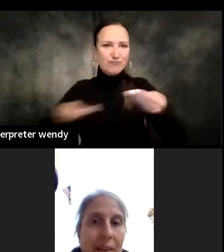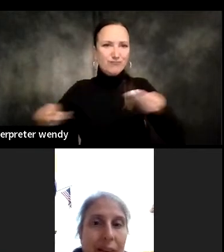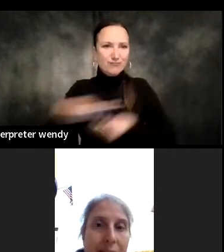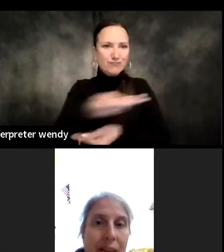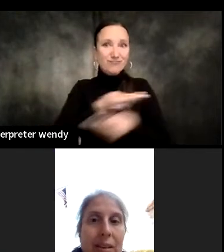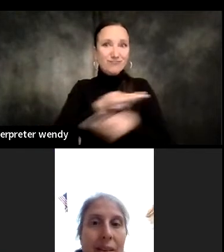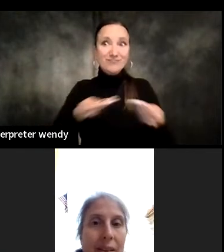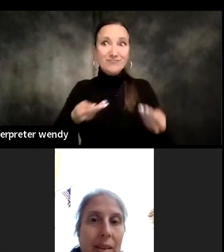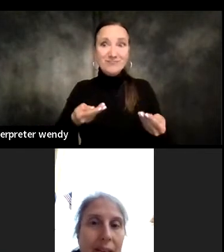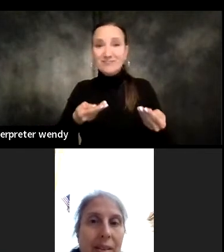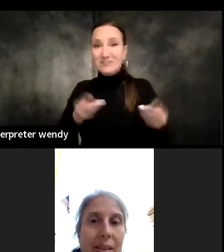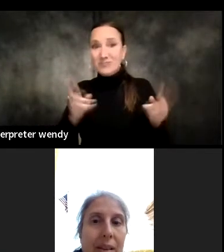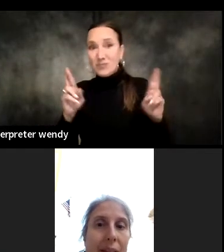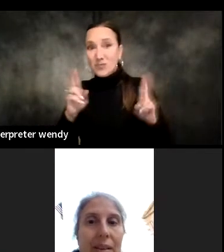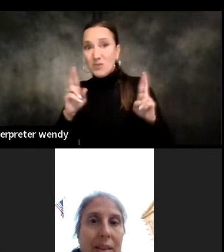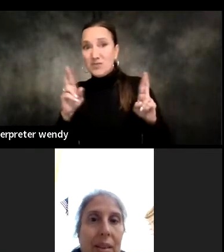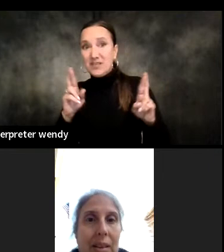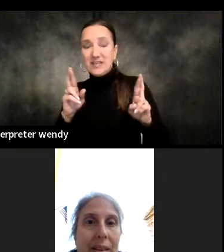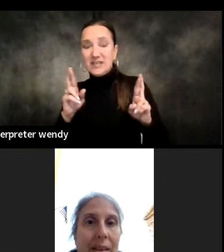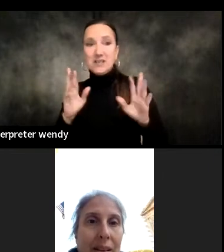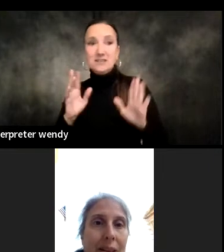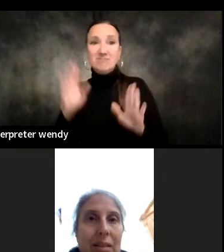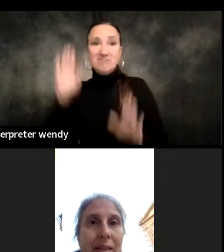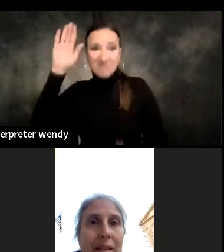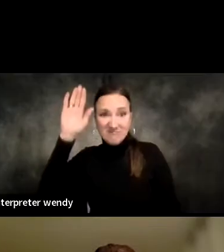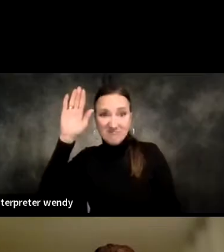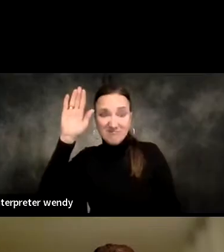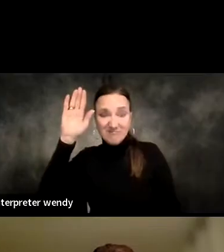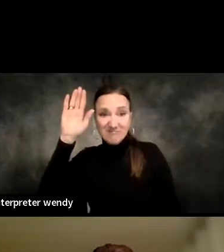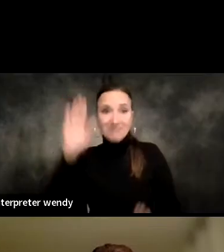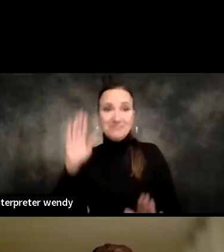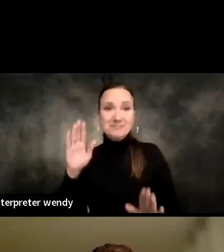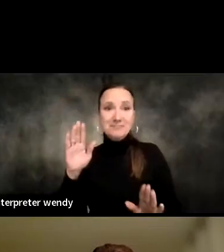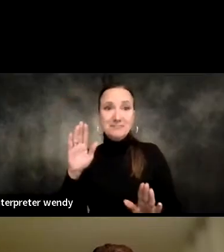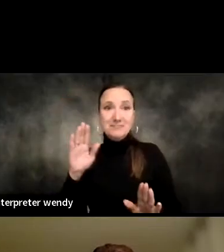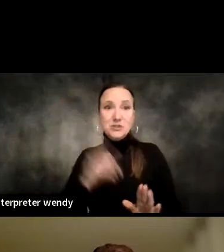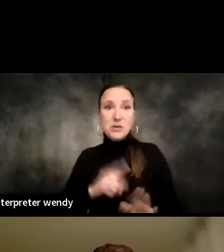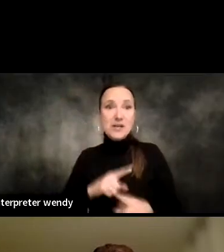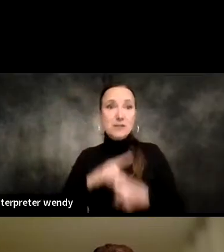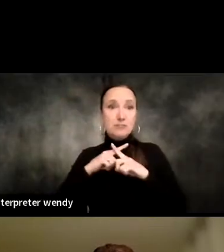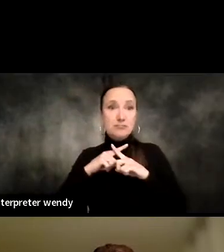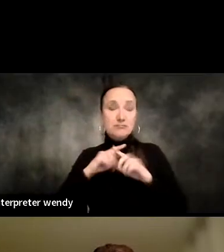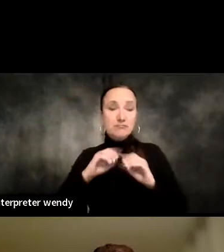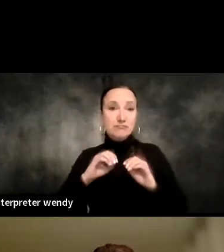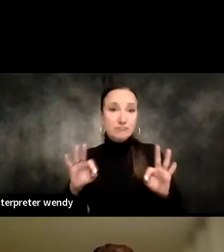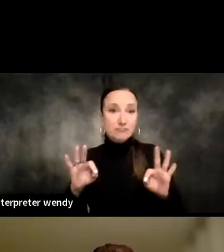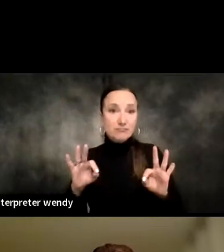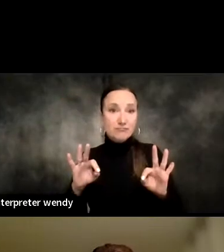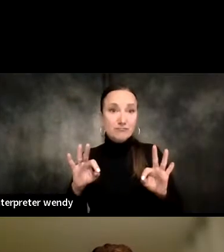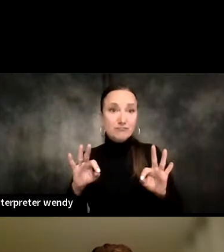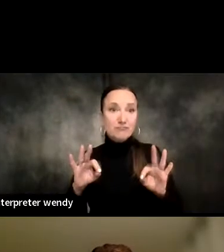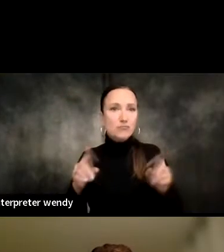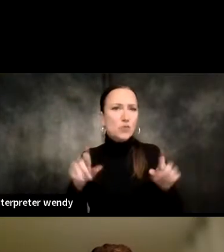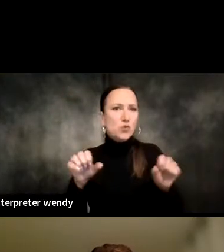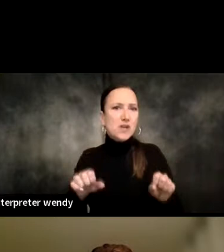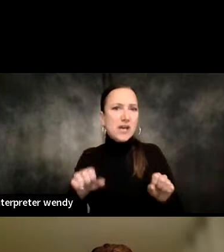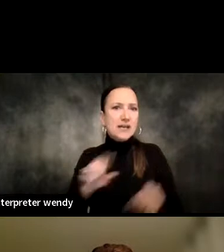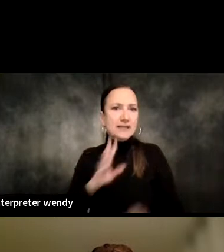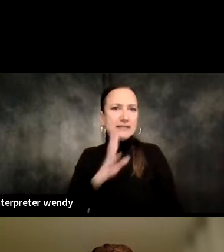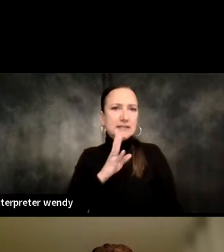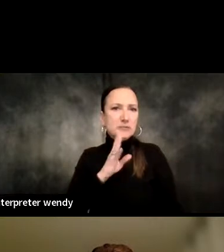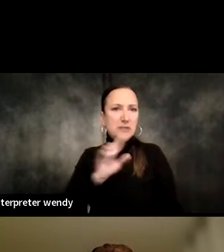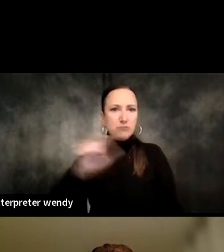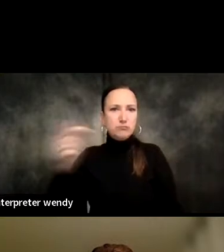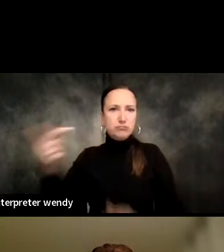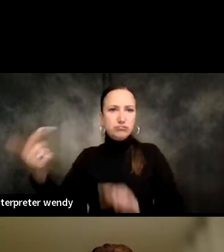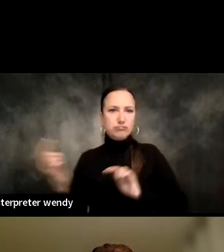I've not already done so, please raise your hand so I can unmute you. So you have that ability to talk, and we'll promote you